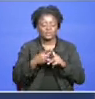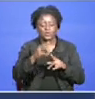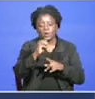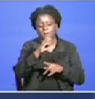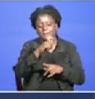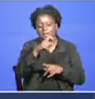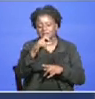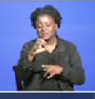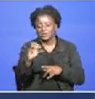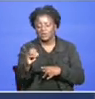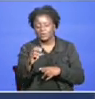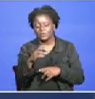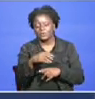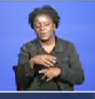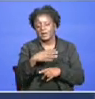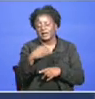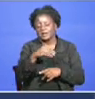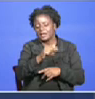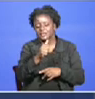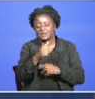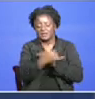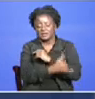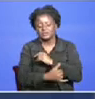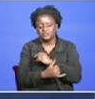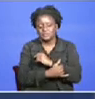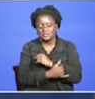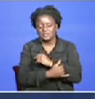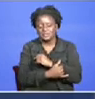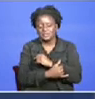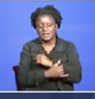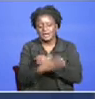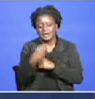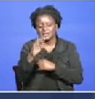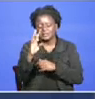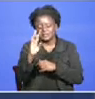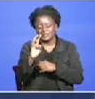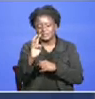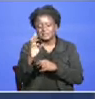Colombia, and the Bahamas non-resident ambassador to six Central American countries.